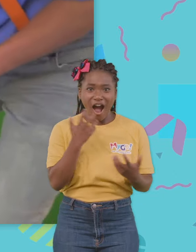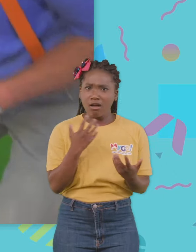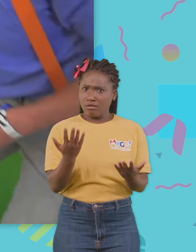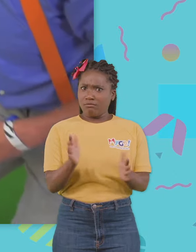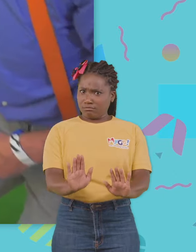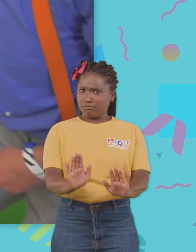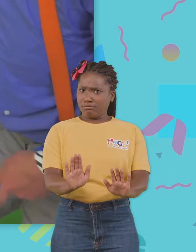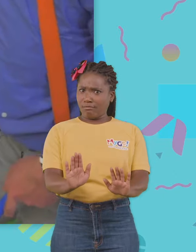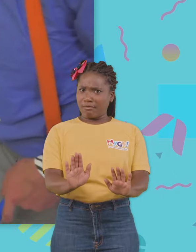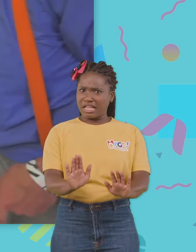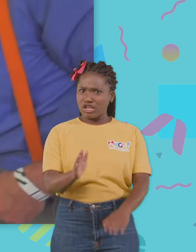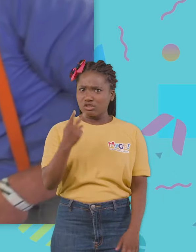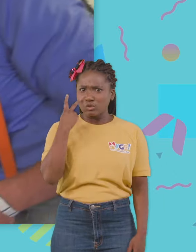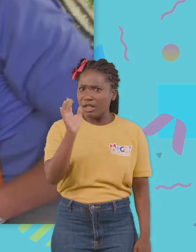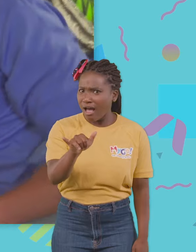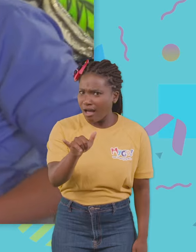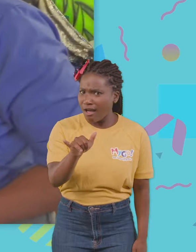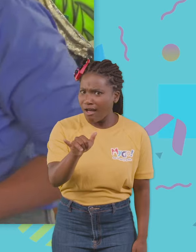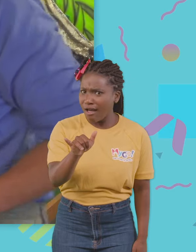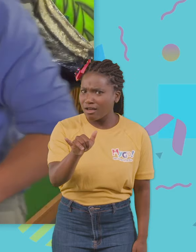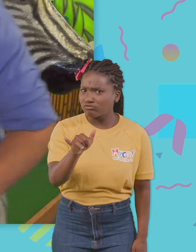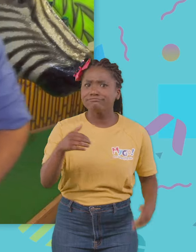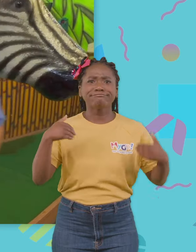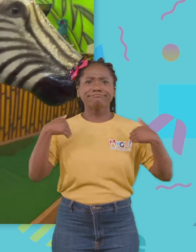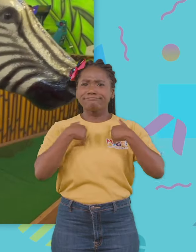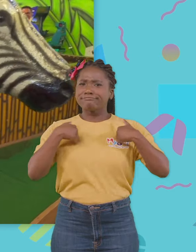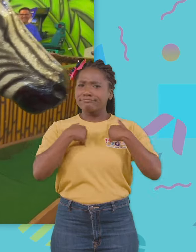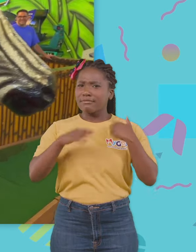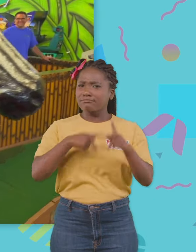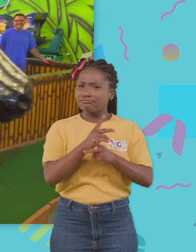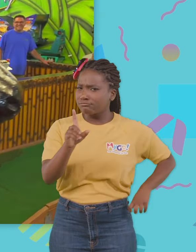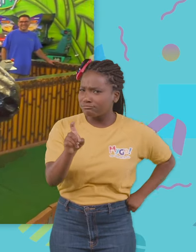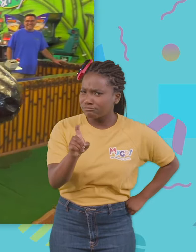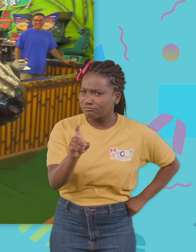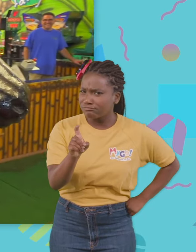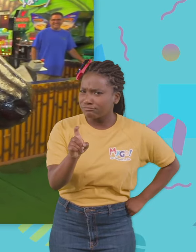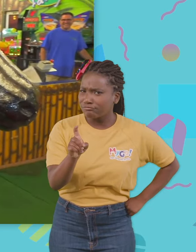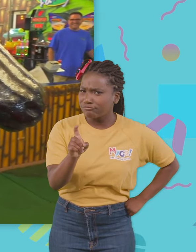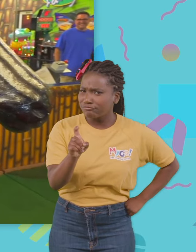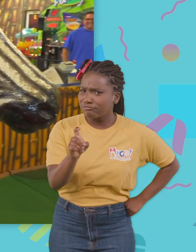Oh, wait a second. Do you see this? What animal is this?